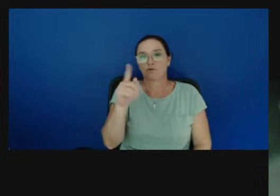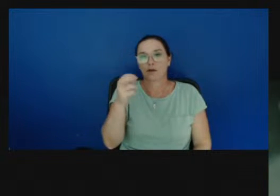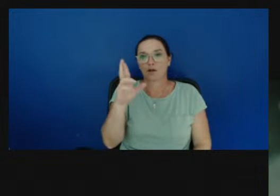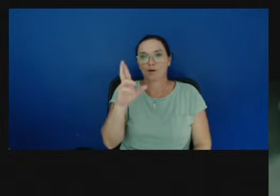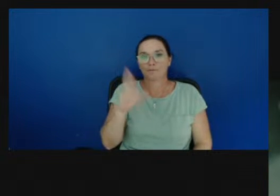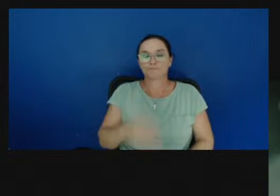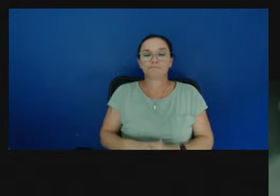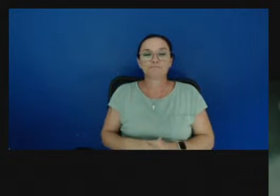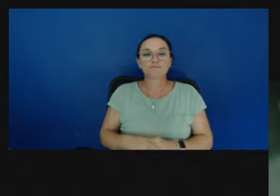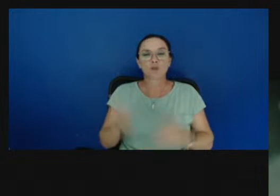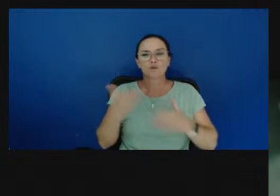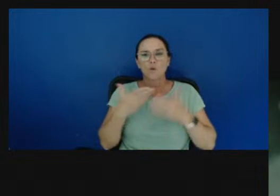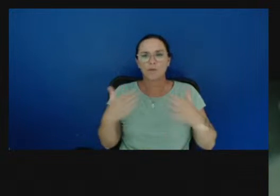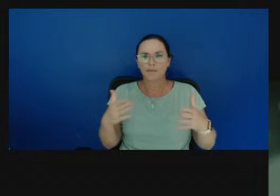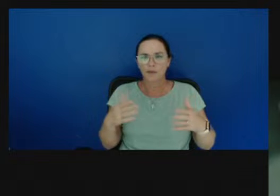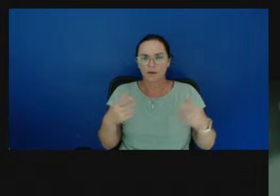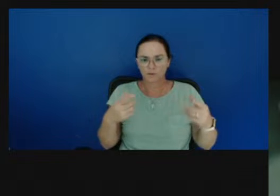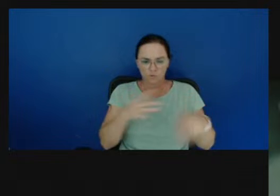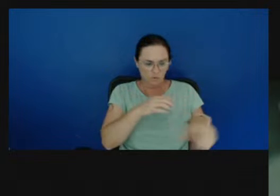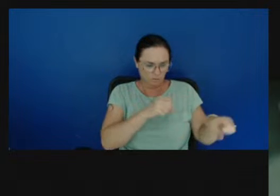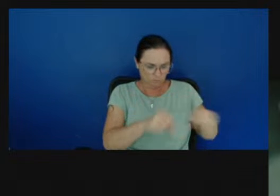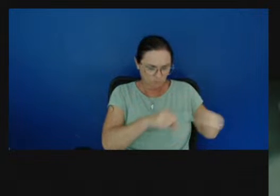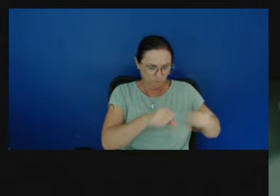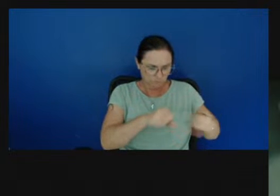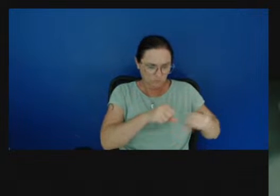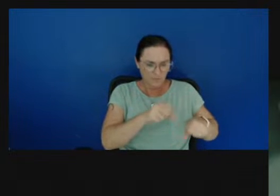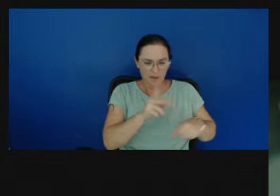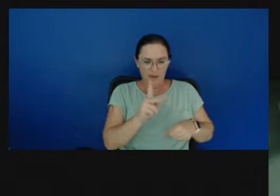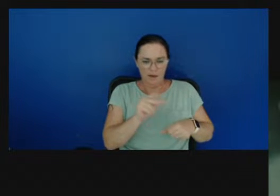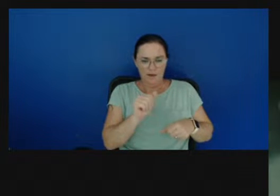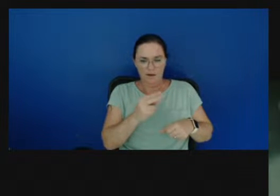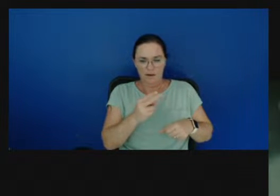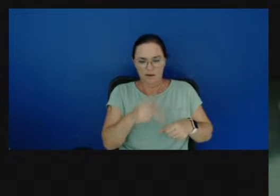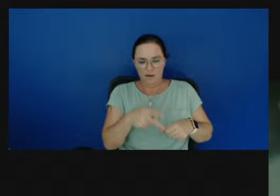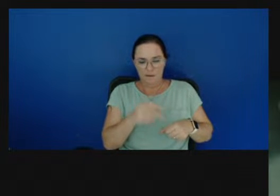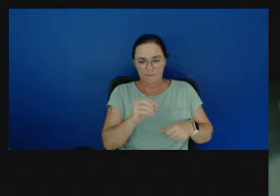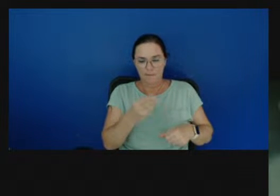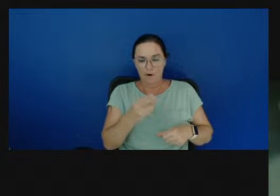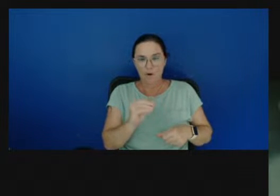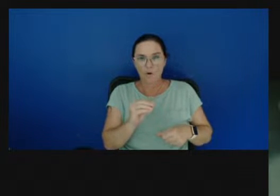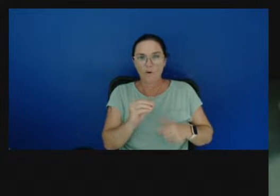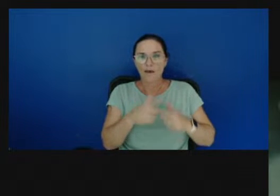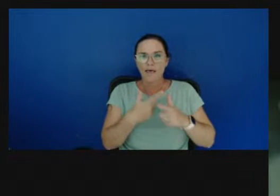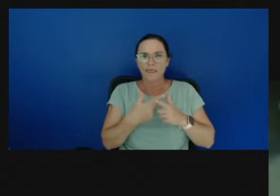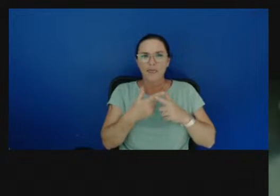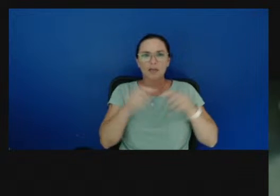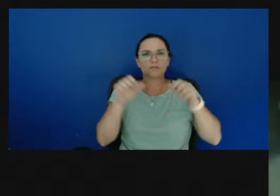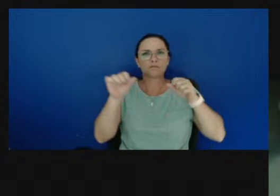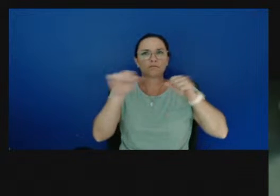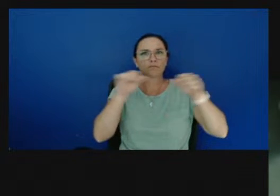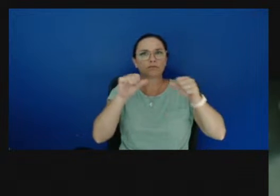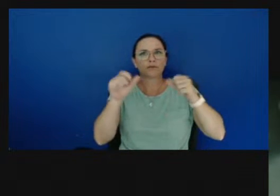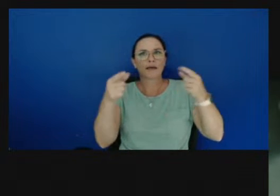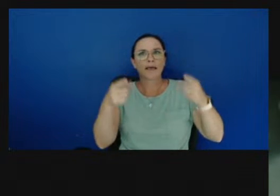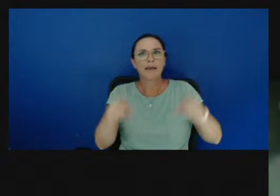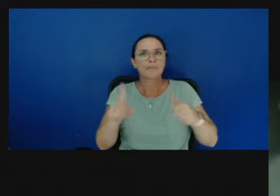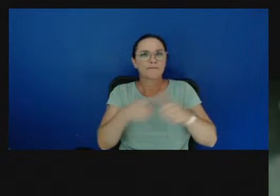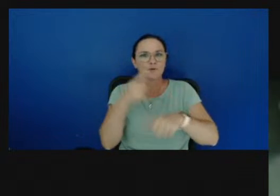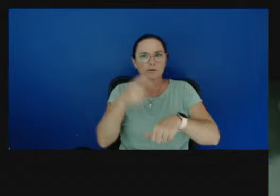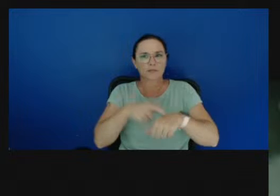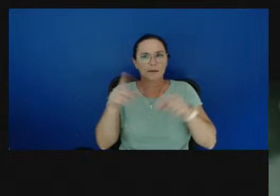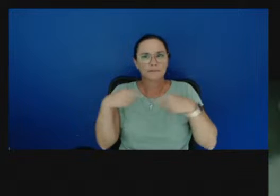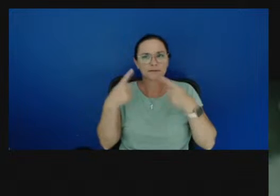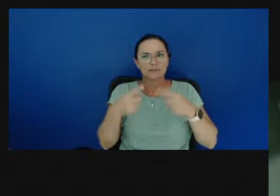As things were shaking in Kapoho, harmonic tremor had appeared on the seismograph at the observatory for the first time since lava